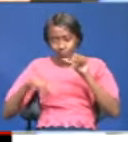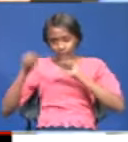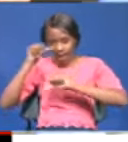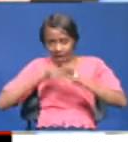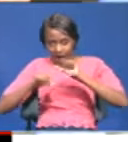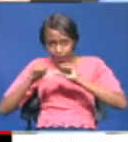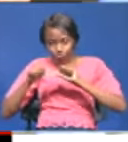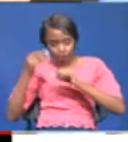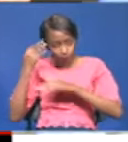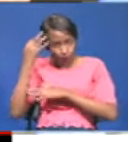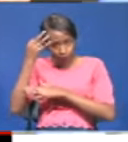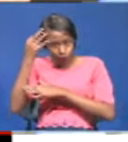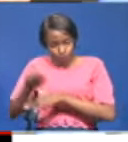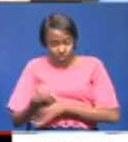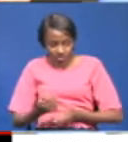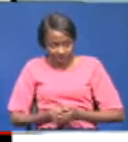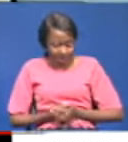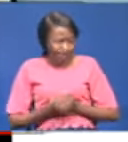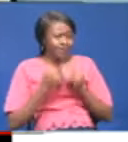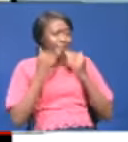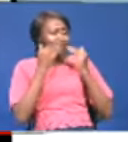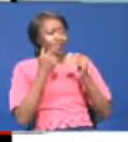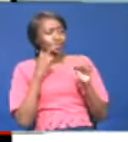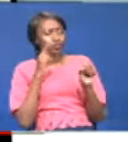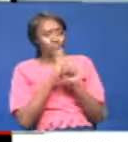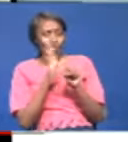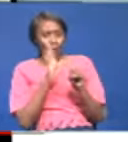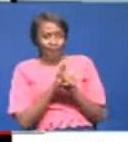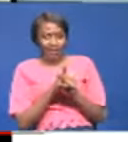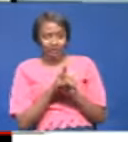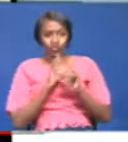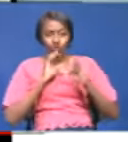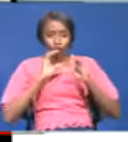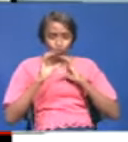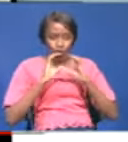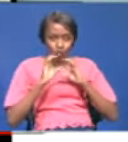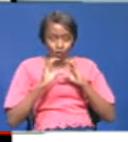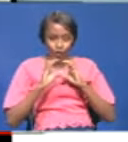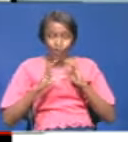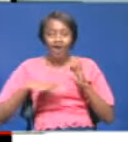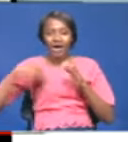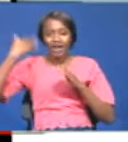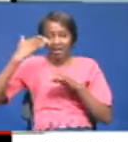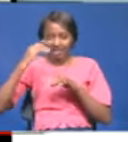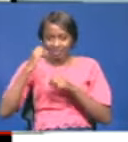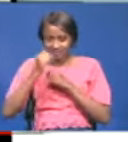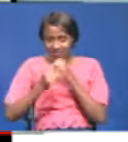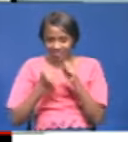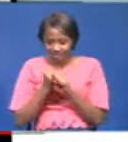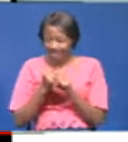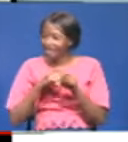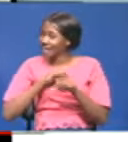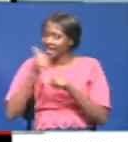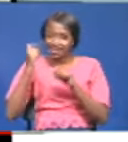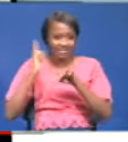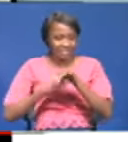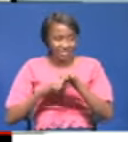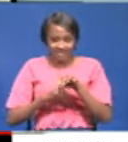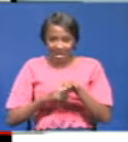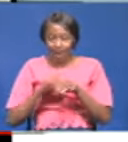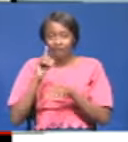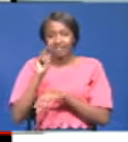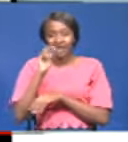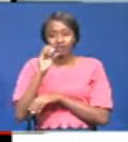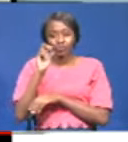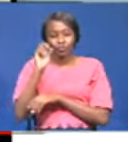future. All right. Yeah. Thank you so much. This is a conversation that we should definitely pick up in the near future. Commissioner Danvas Makori from the National Cohesion